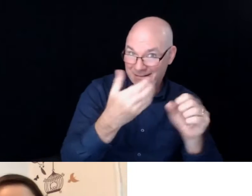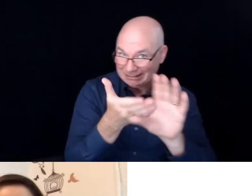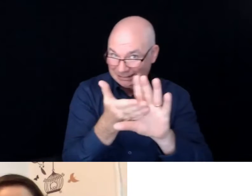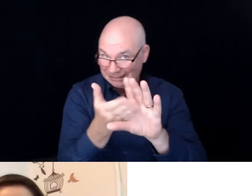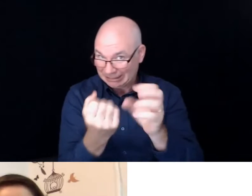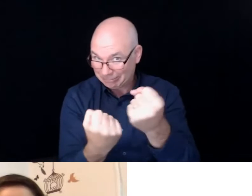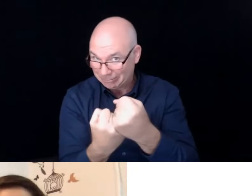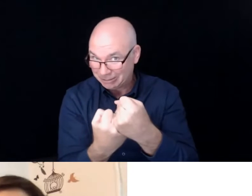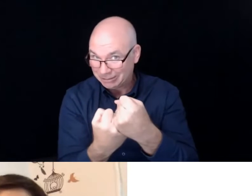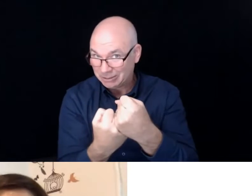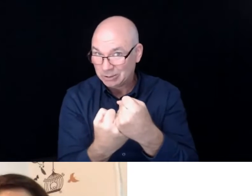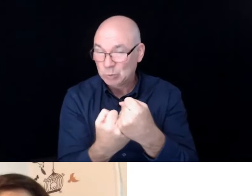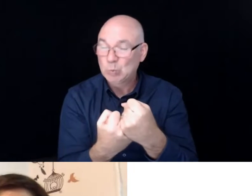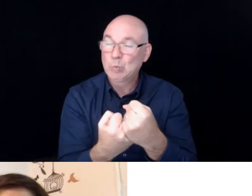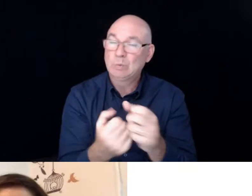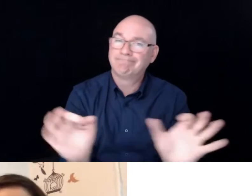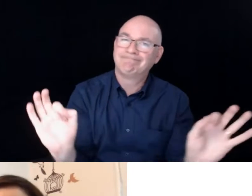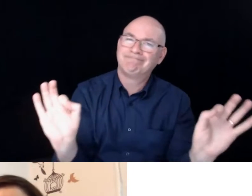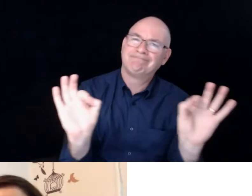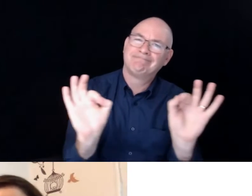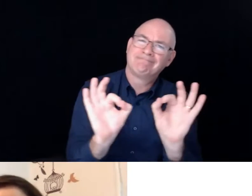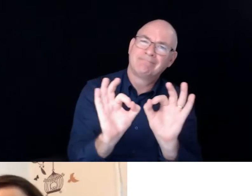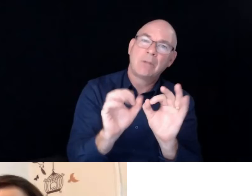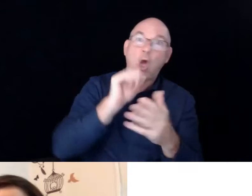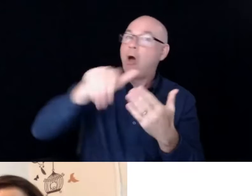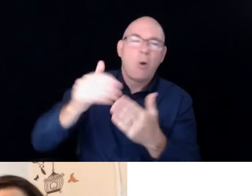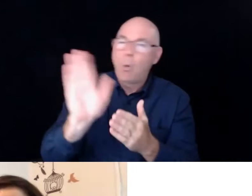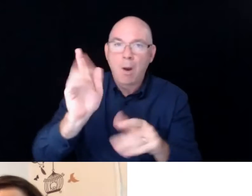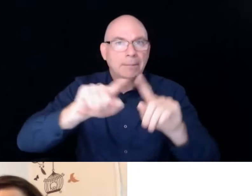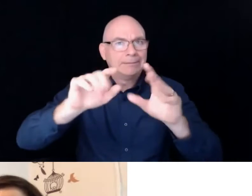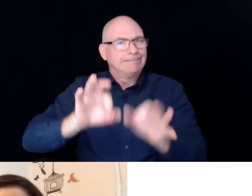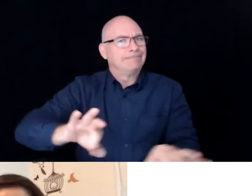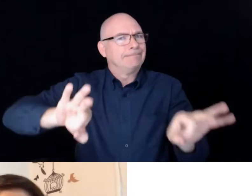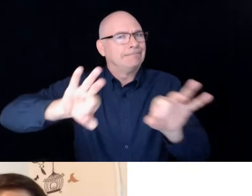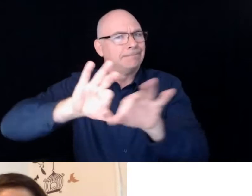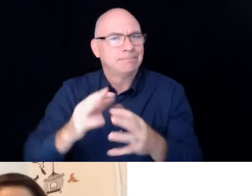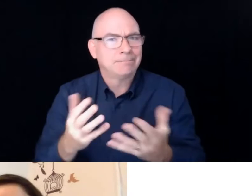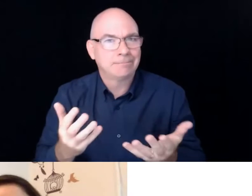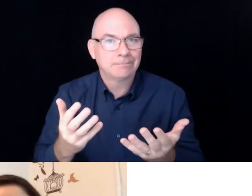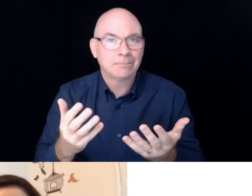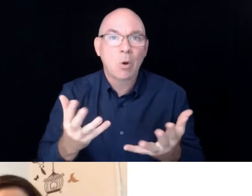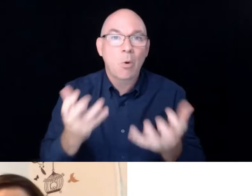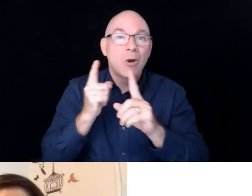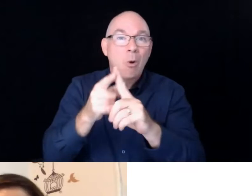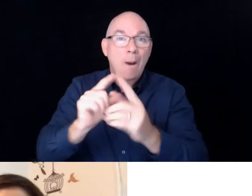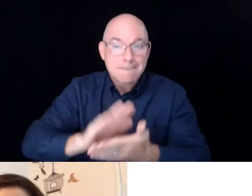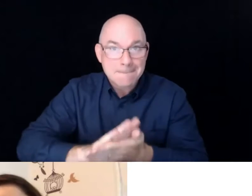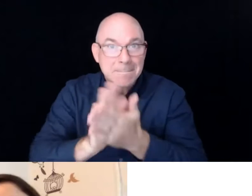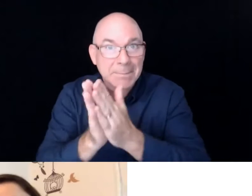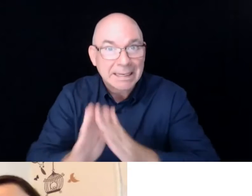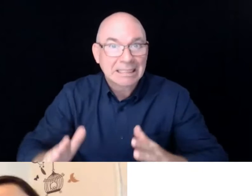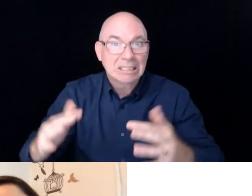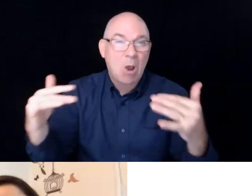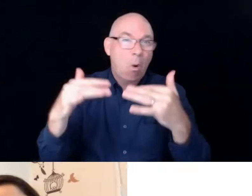is central. It's not everything, but I think it's so important, especially when we're talking about peace building and conflict transformation